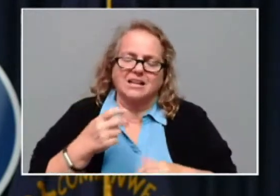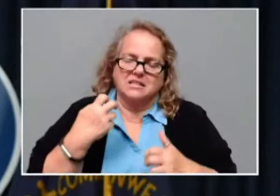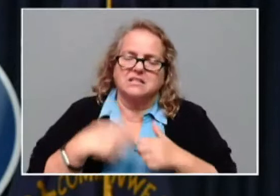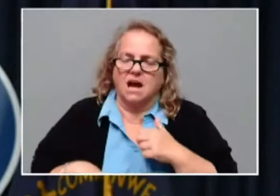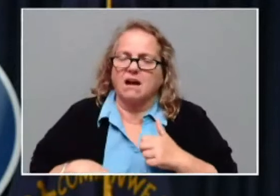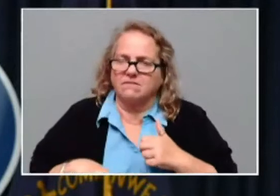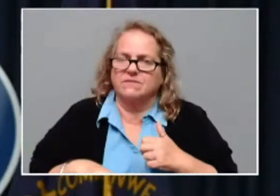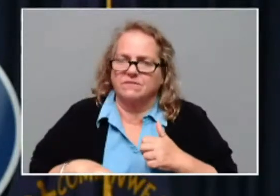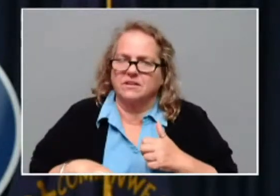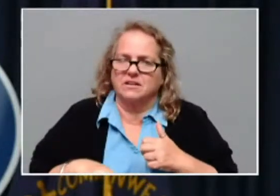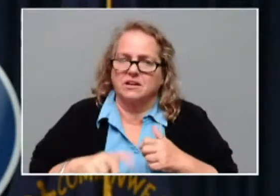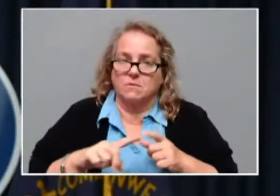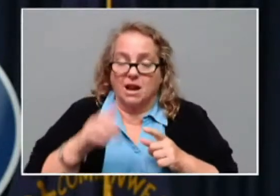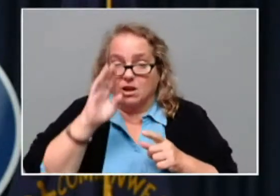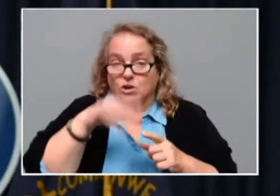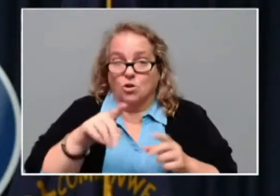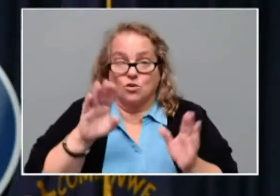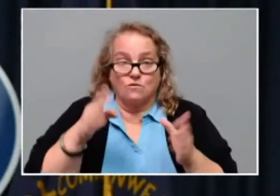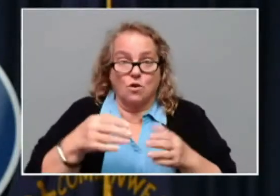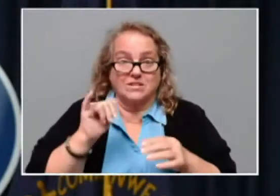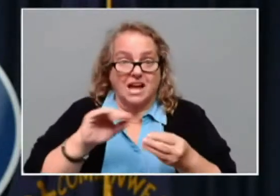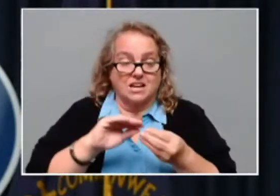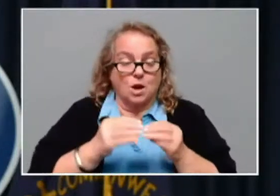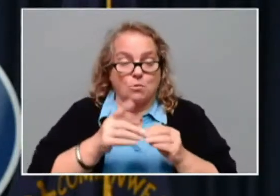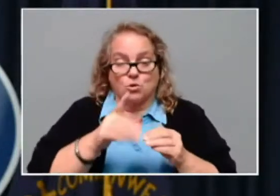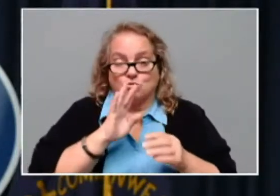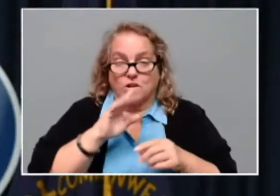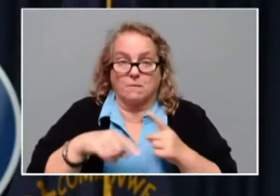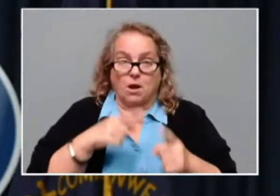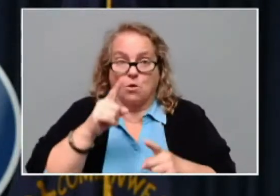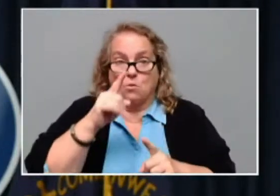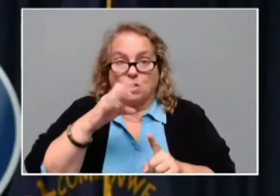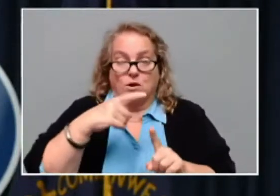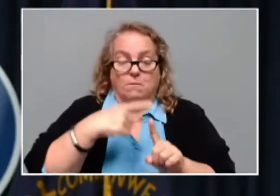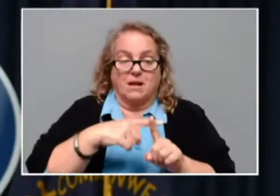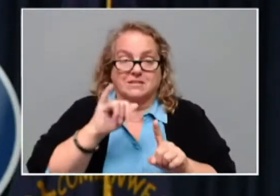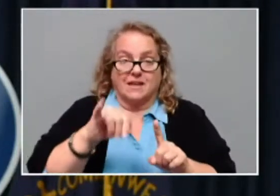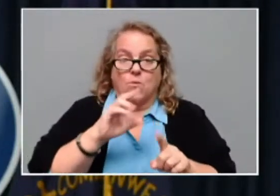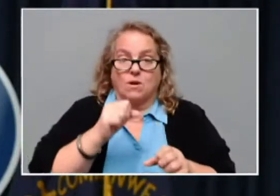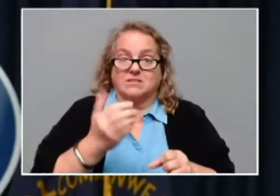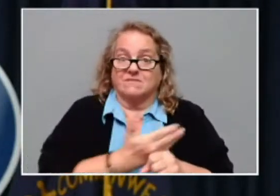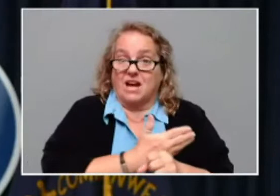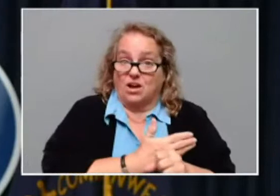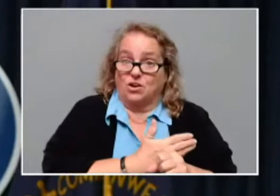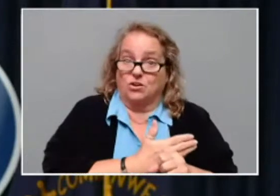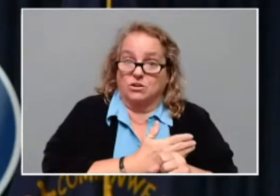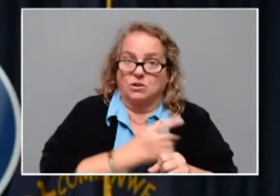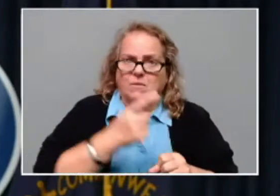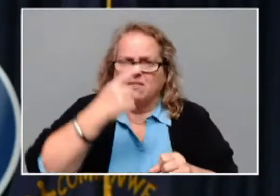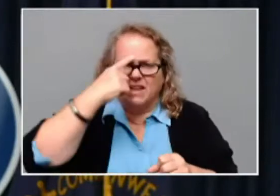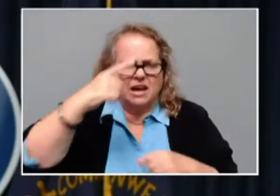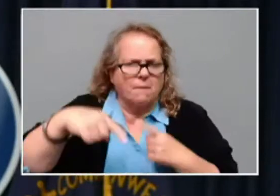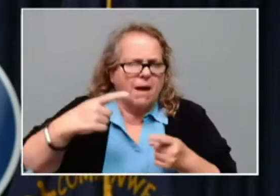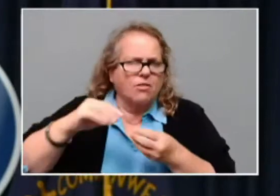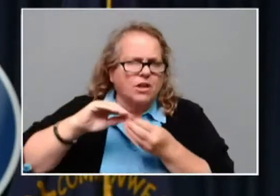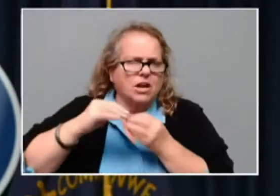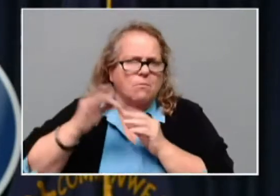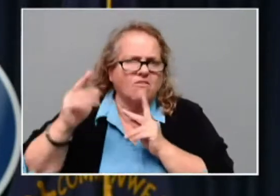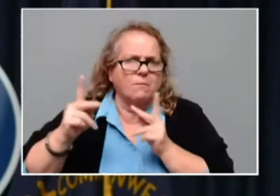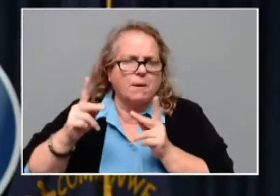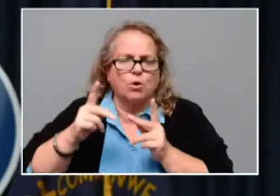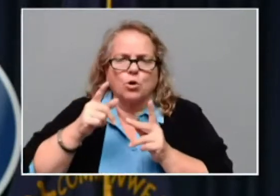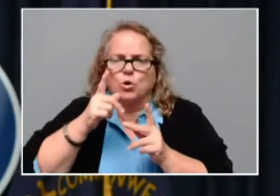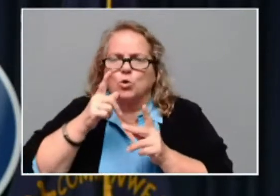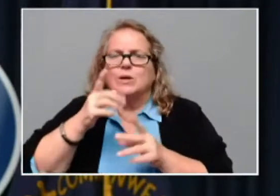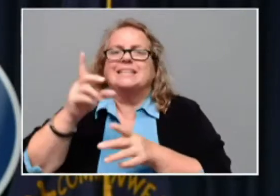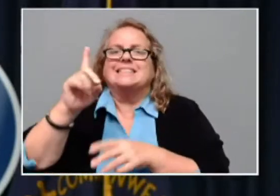that you put out, the 100 plus that ultimately were let go, just think about the number of people who ended up getting the shot because of